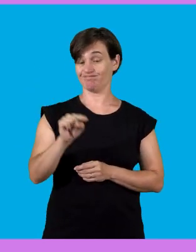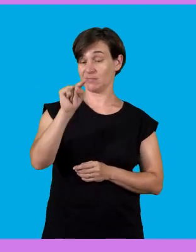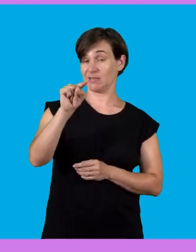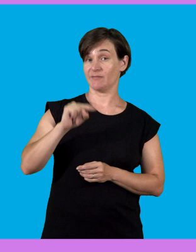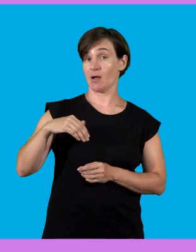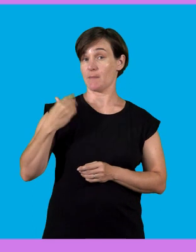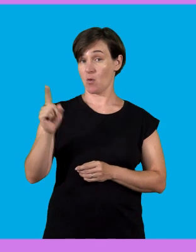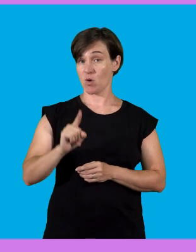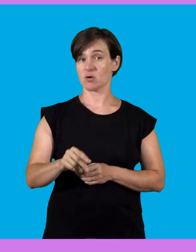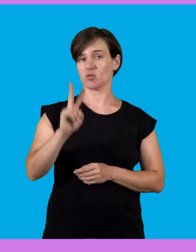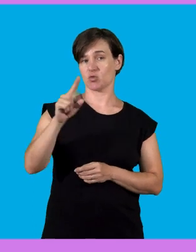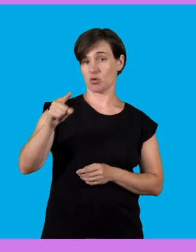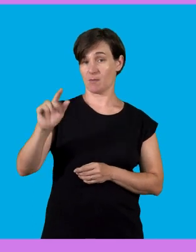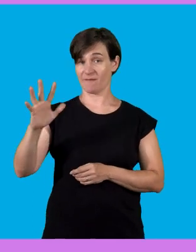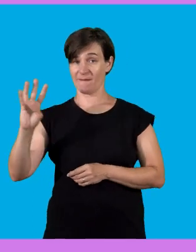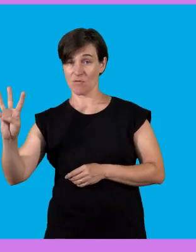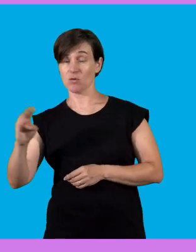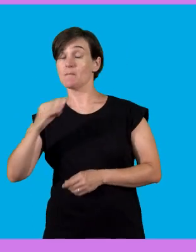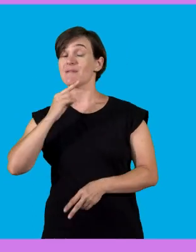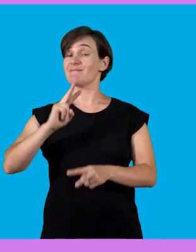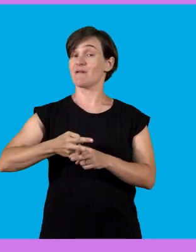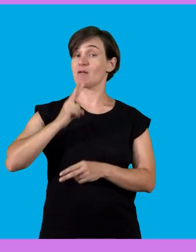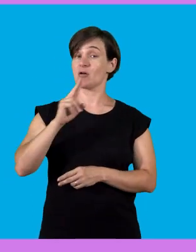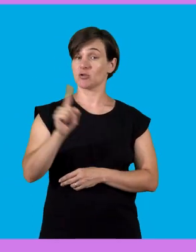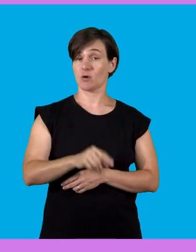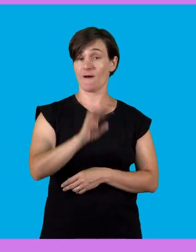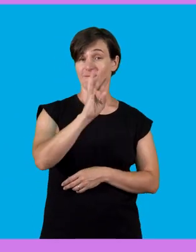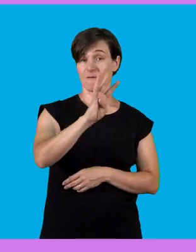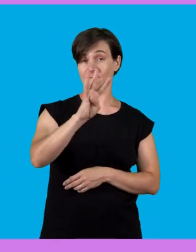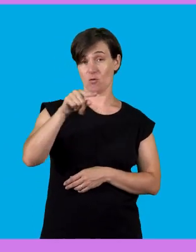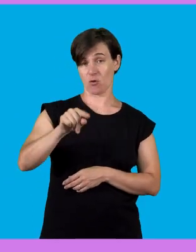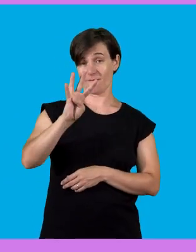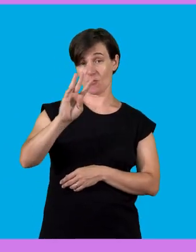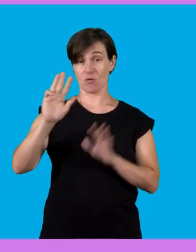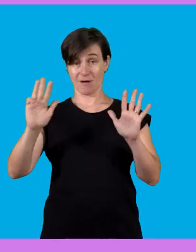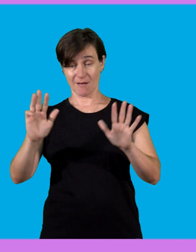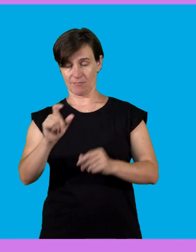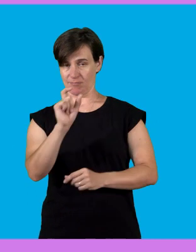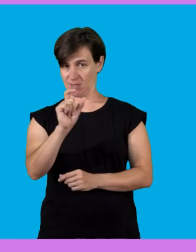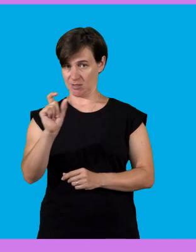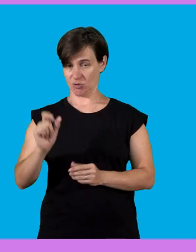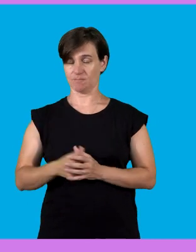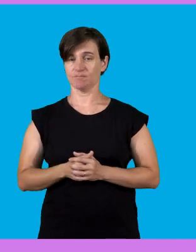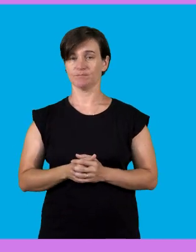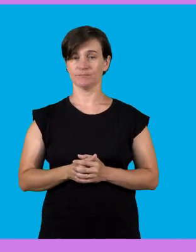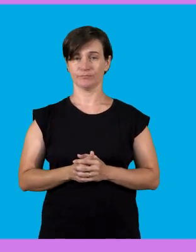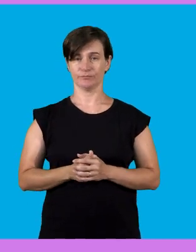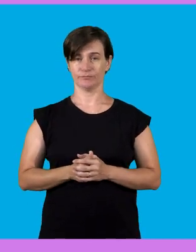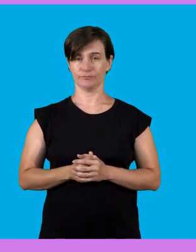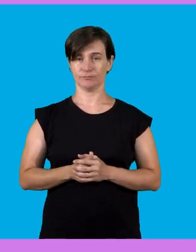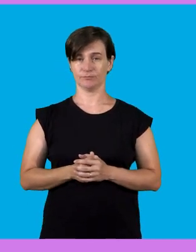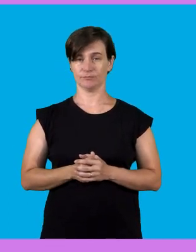by the conversion factor, and then your final answer is 44.49 inches.